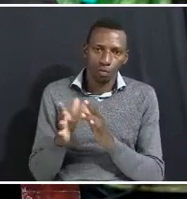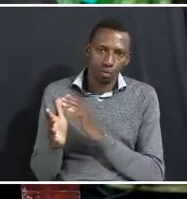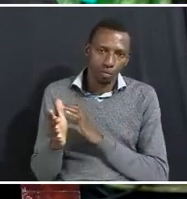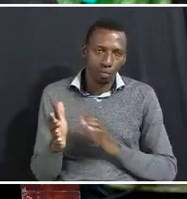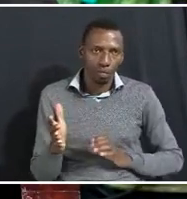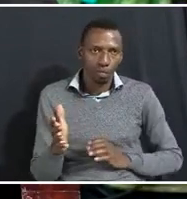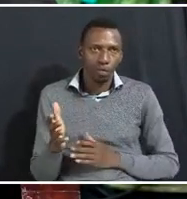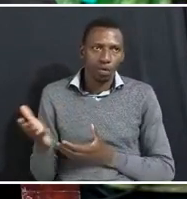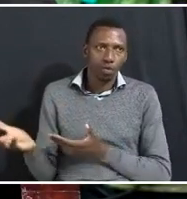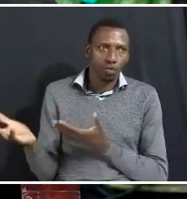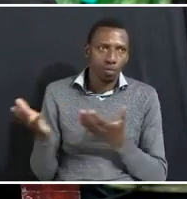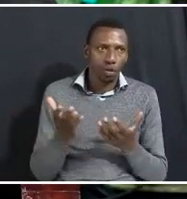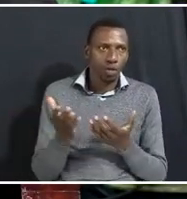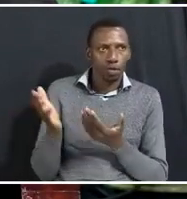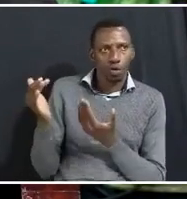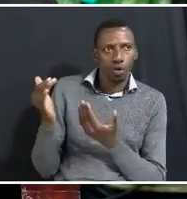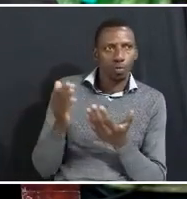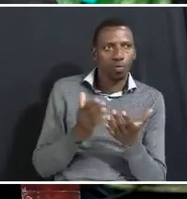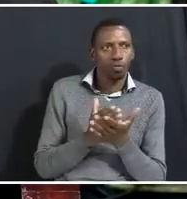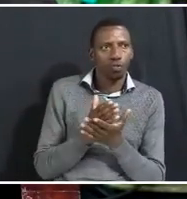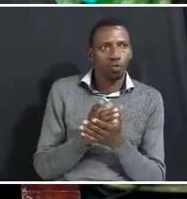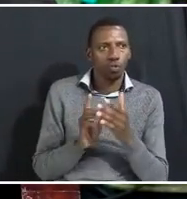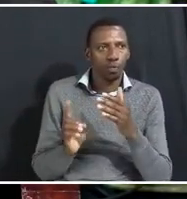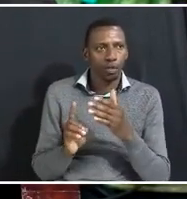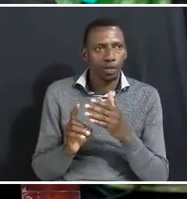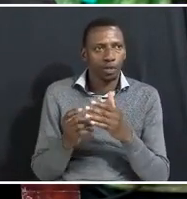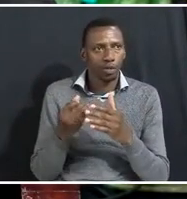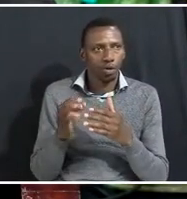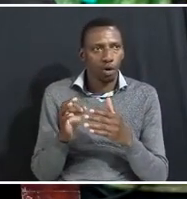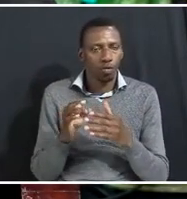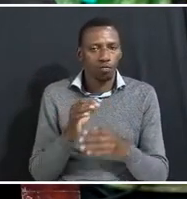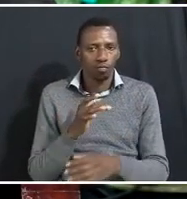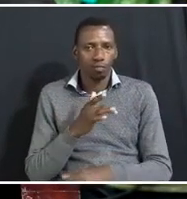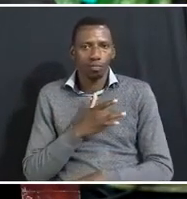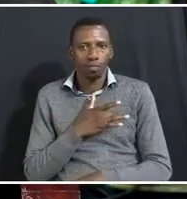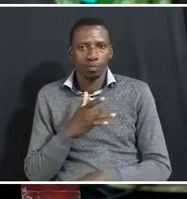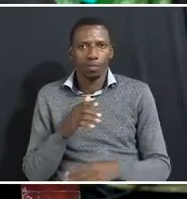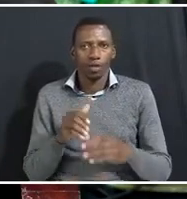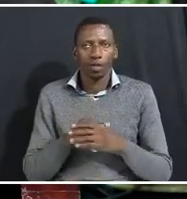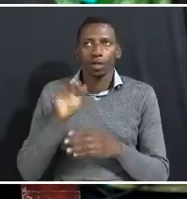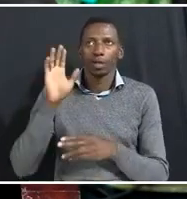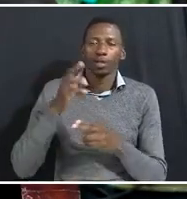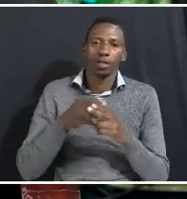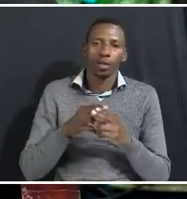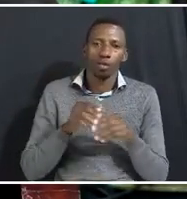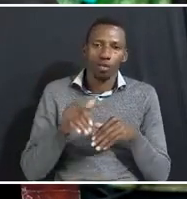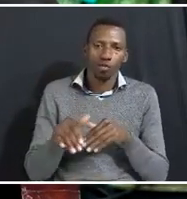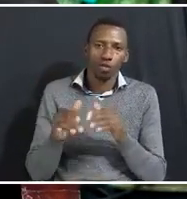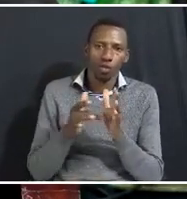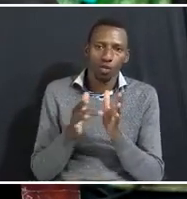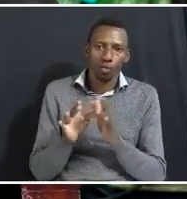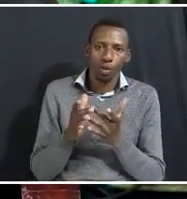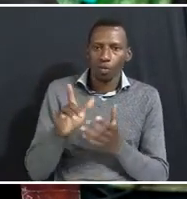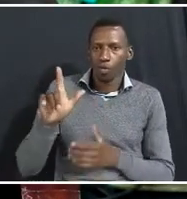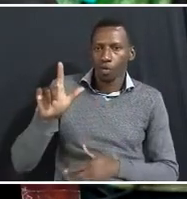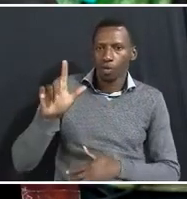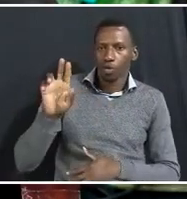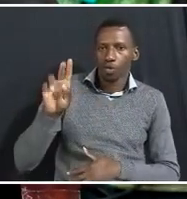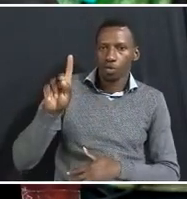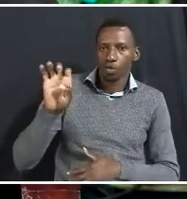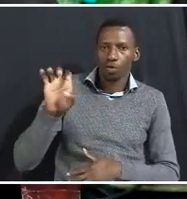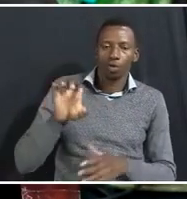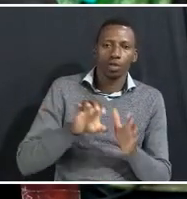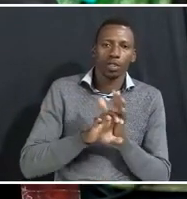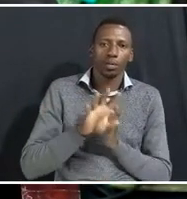help and hope through ministries of compassion in his name, according to the book of Luke, chapter 4, verse 16